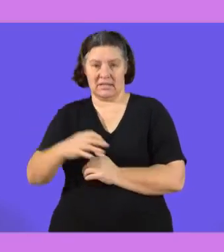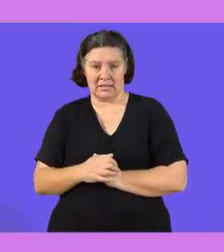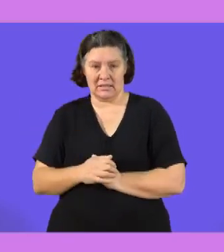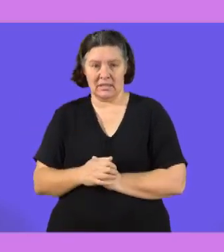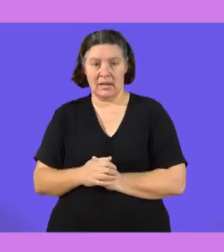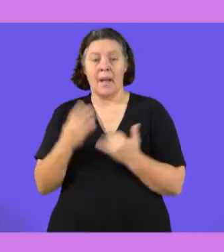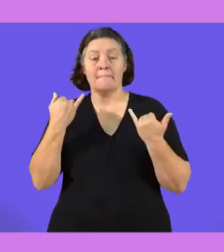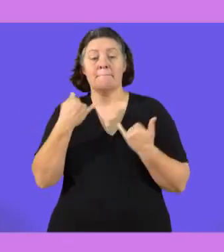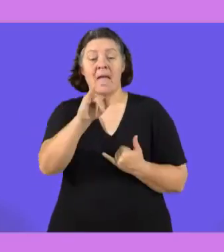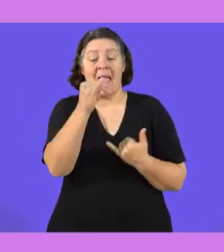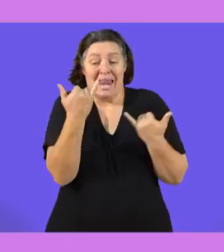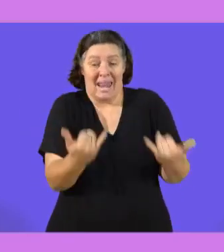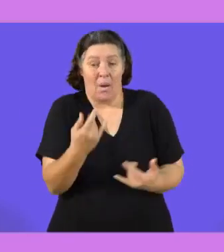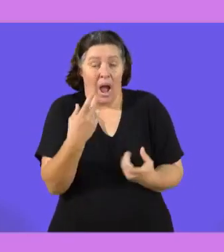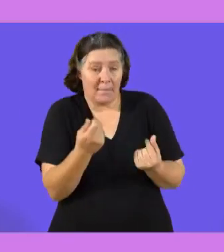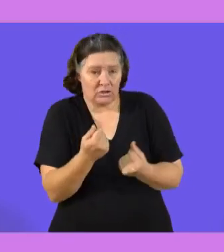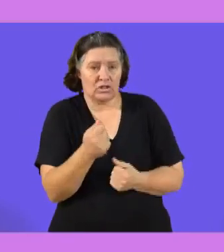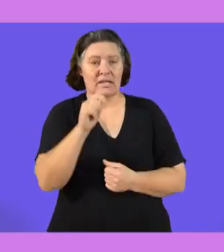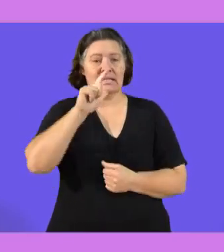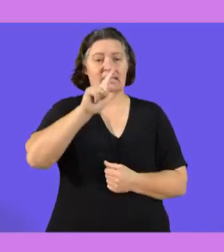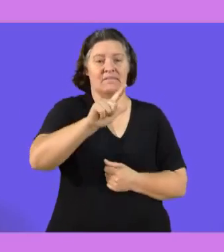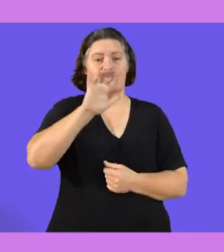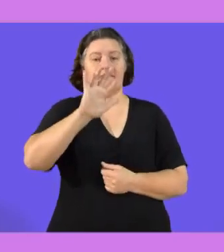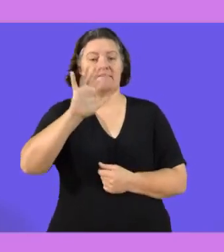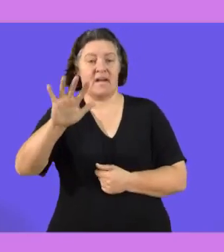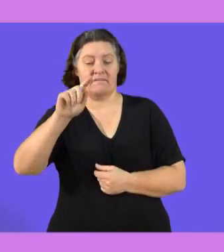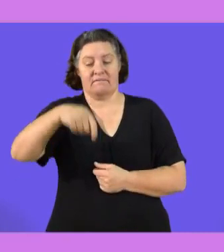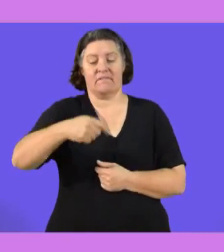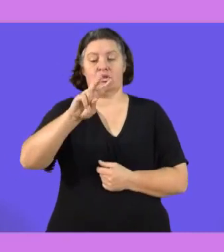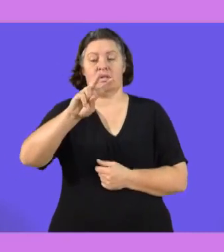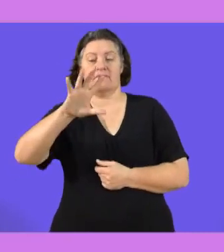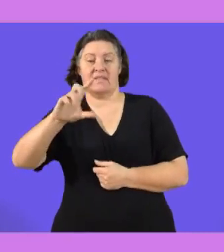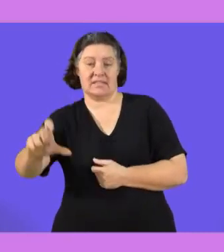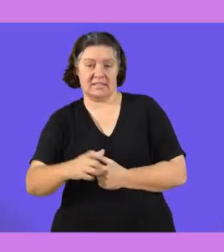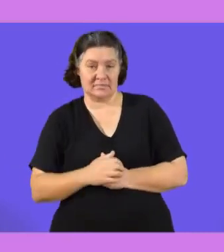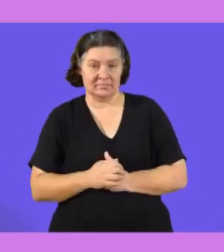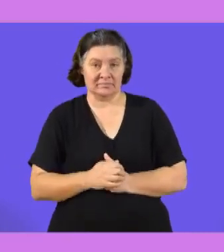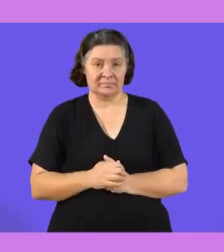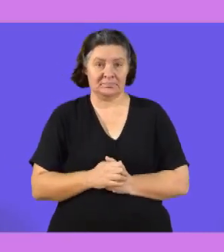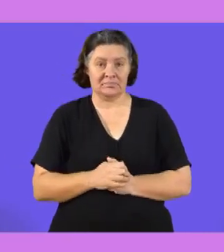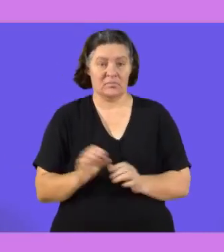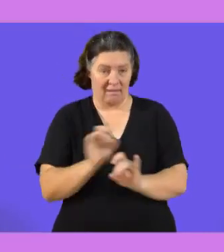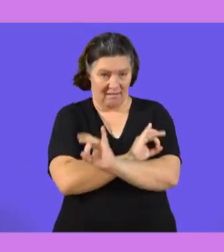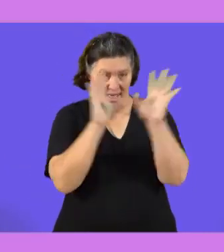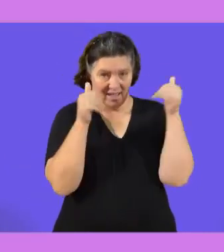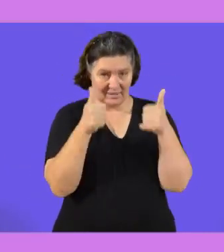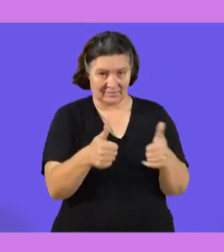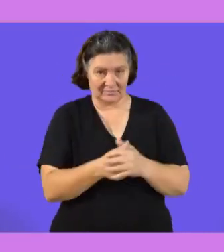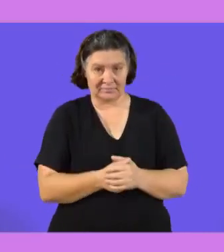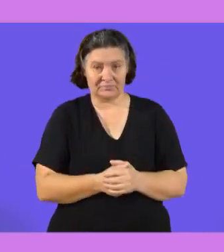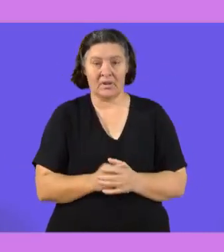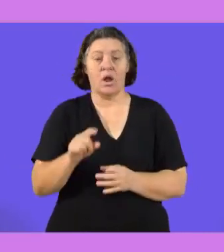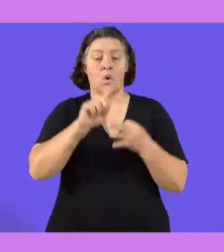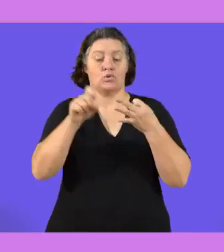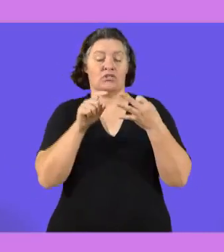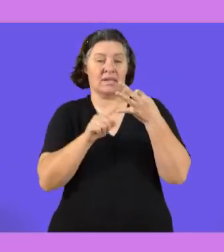payable, 755 Rand and 25 cents. Guess that's also clear to you. And then question number 3. Why